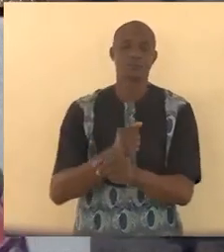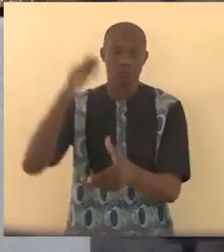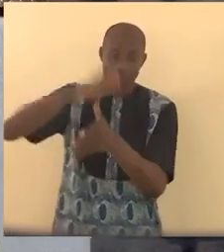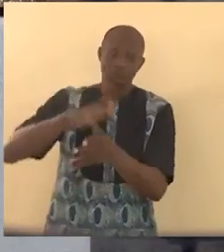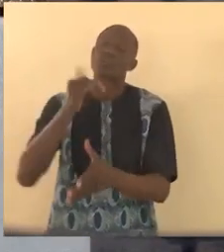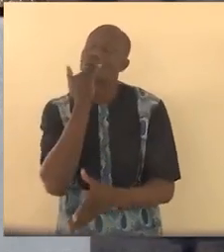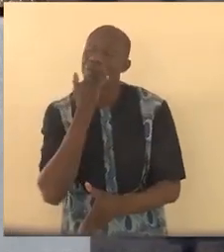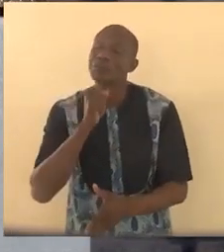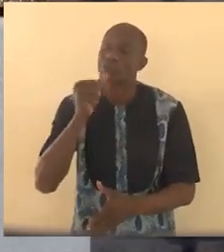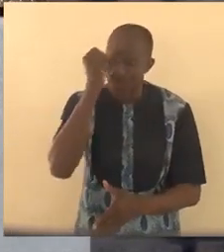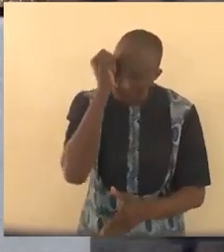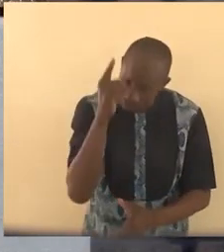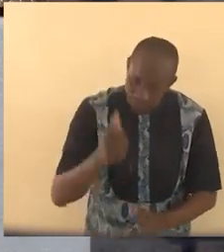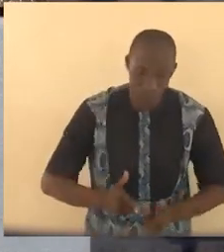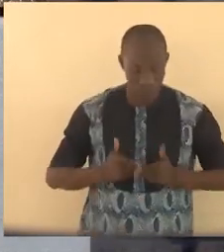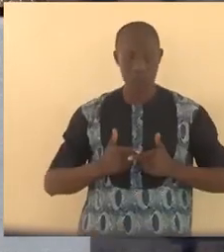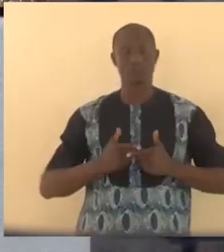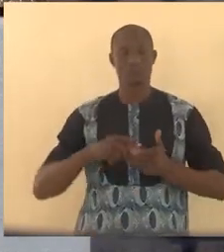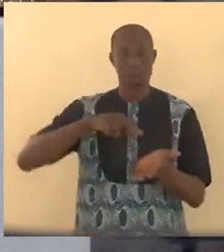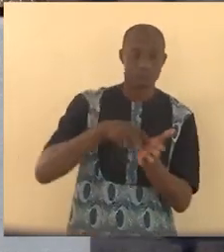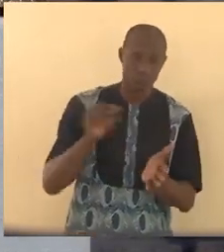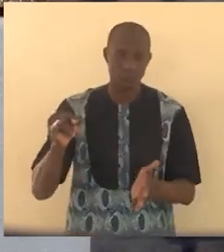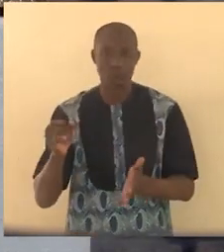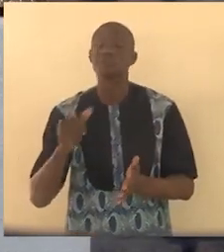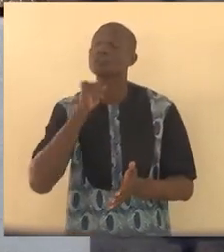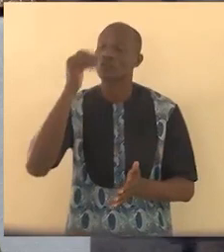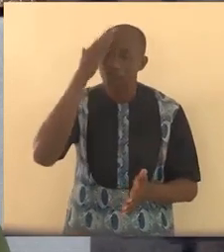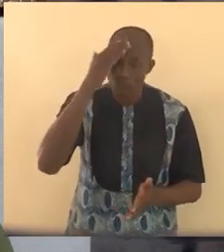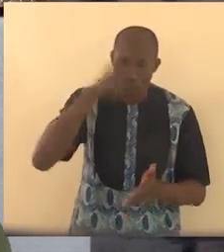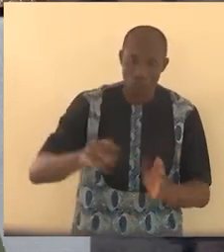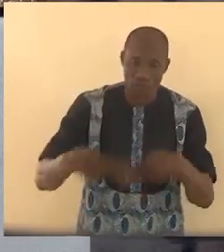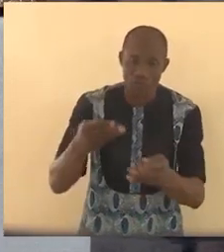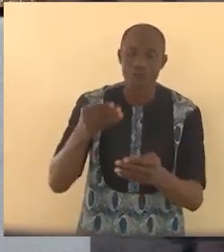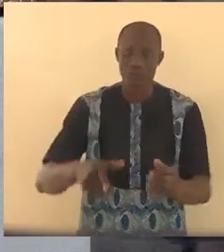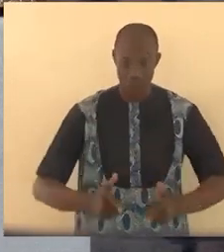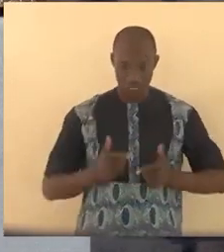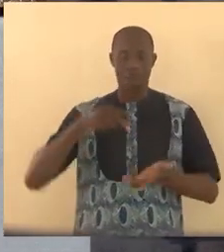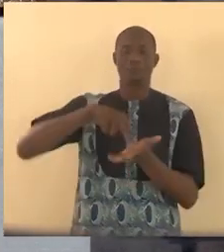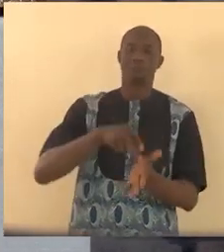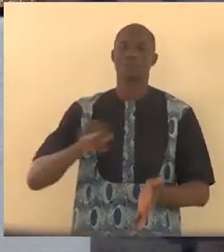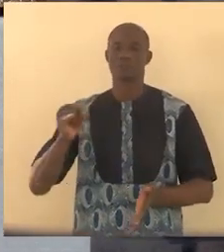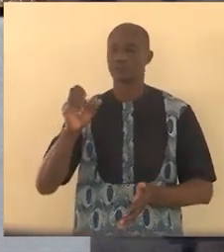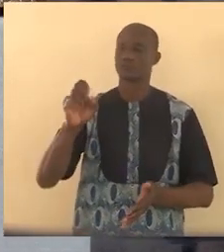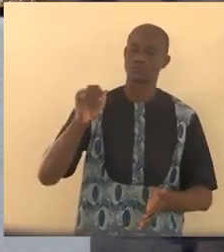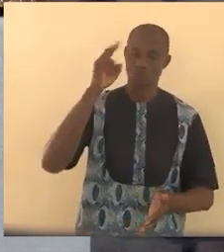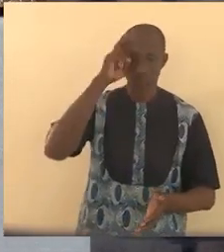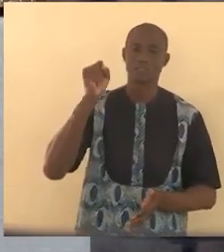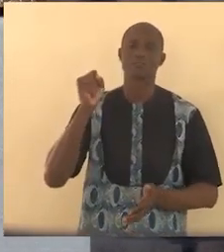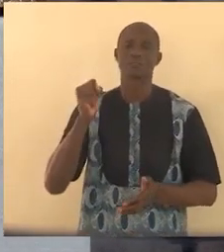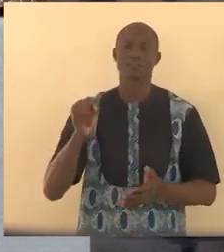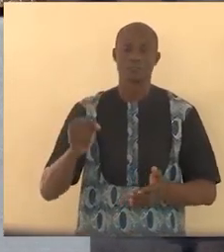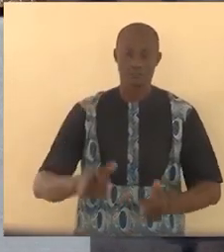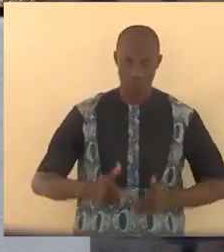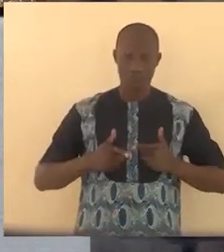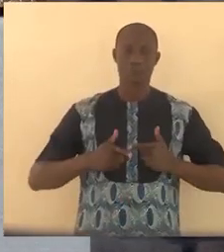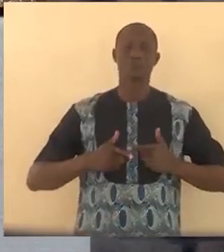his priorities wrong. He did not understand life's ultimate purpose. He did not know what gives life meaning. So his life was an